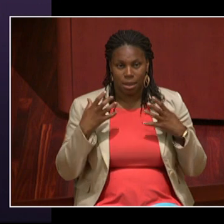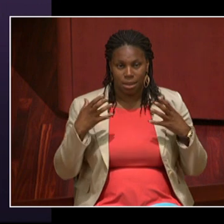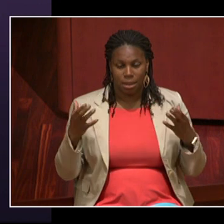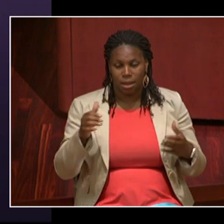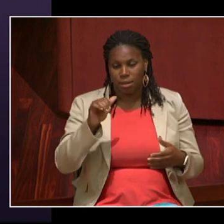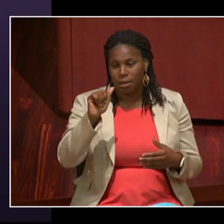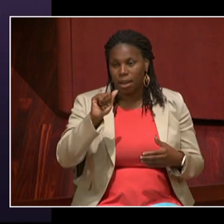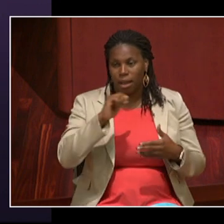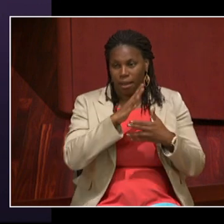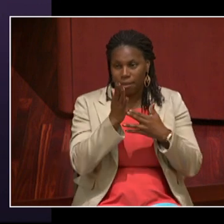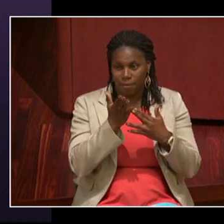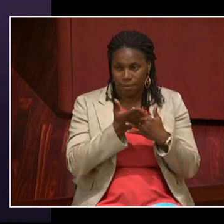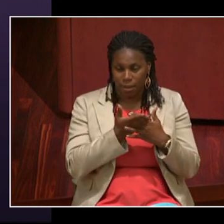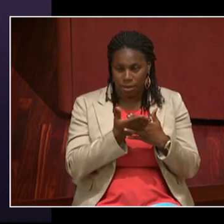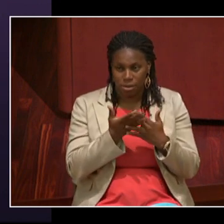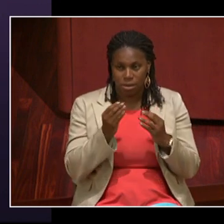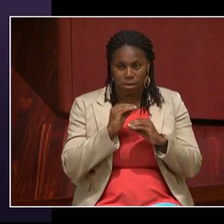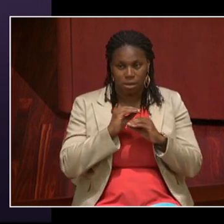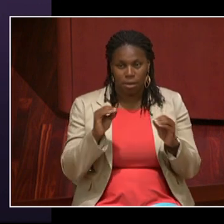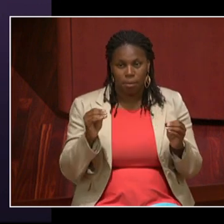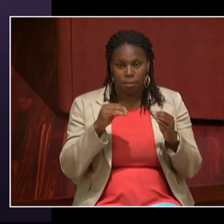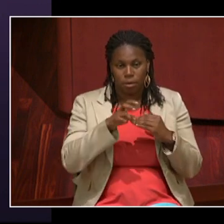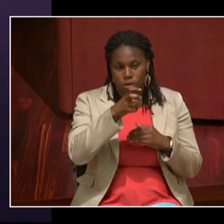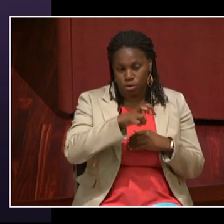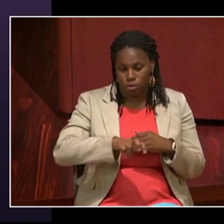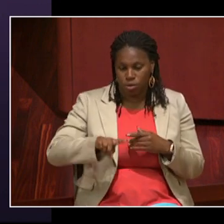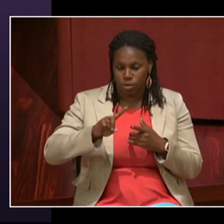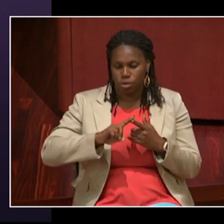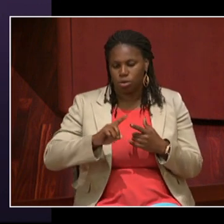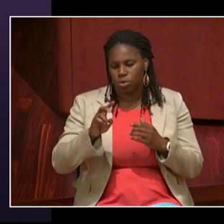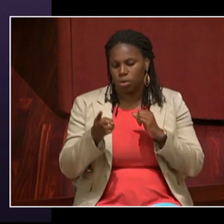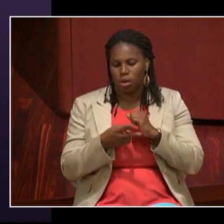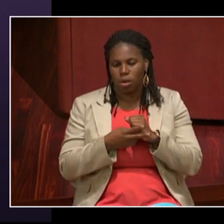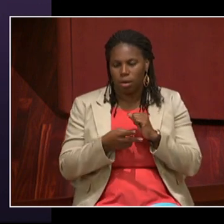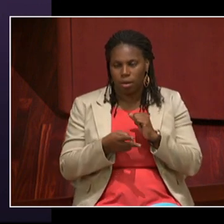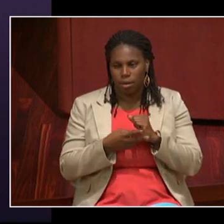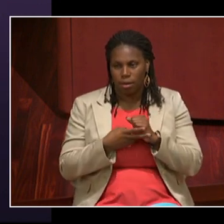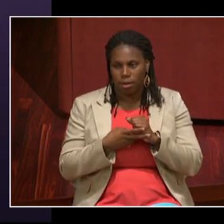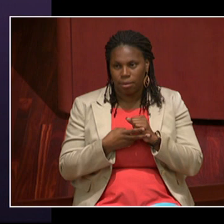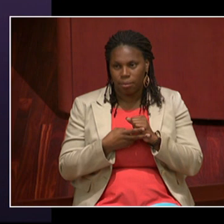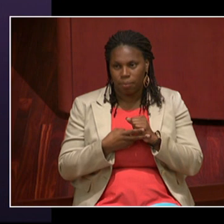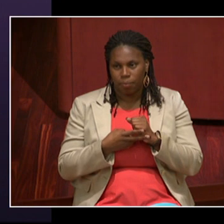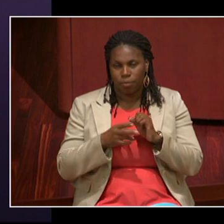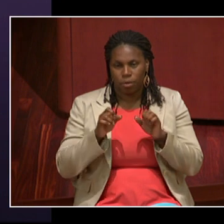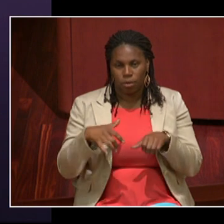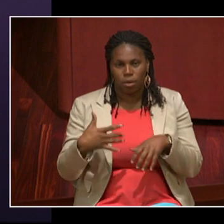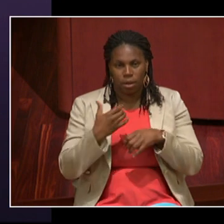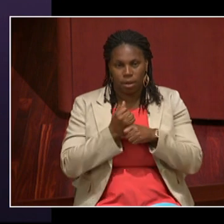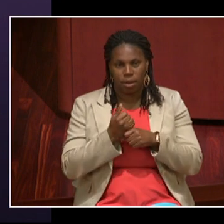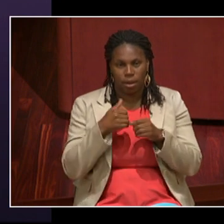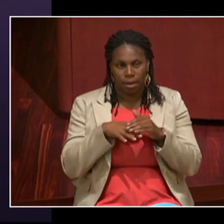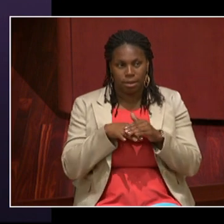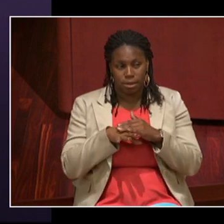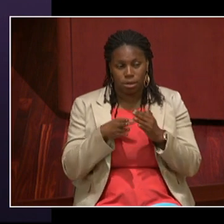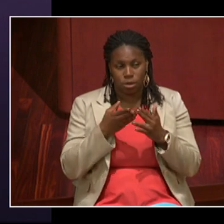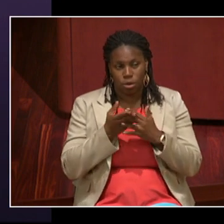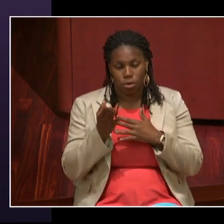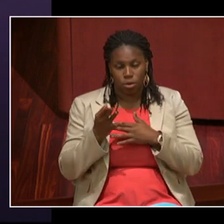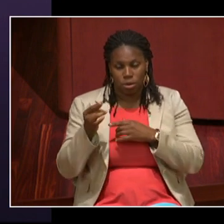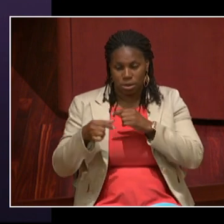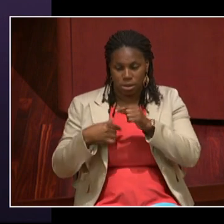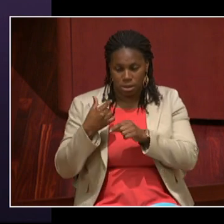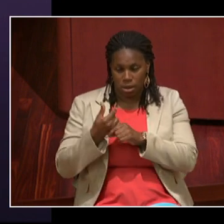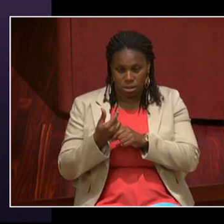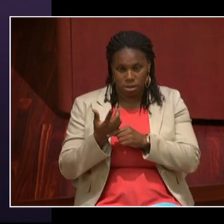files, any of them that have not yet transferred to the National Archives, that they maintain. And you can gain access to them through their genealogy